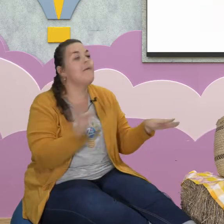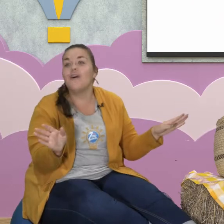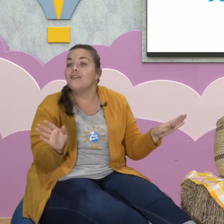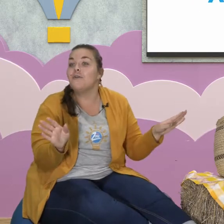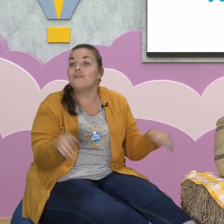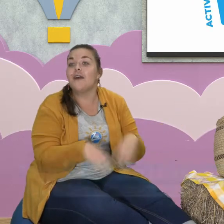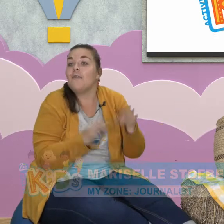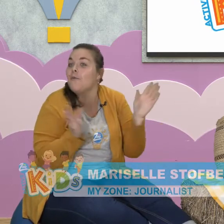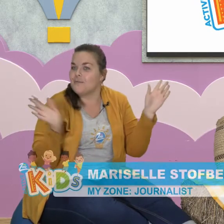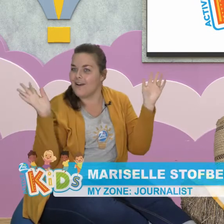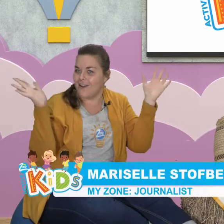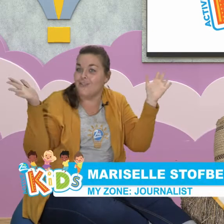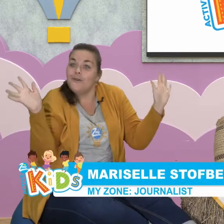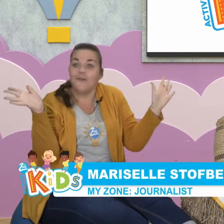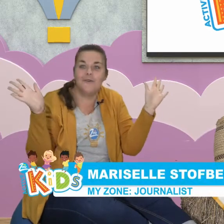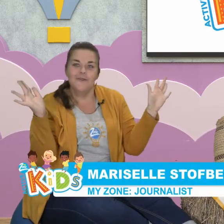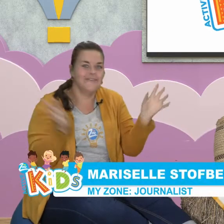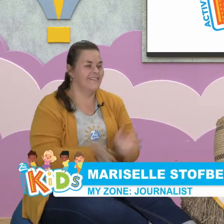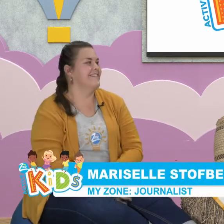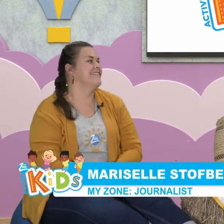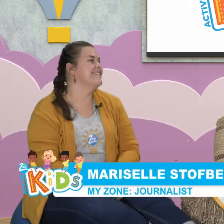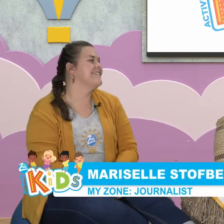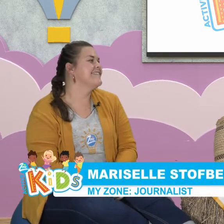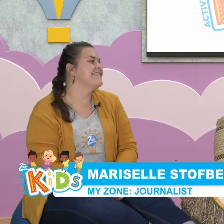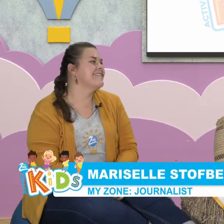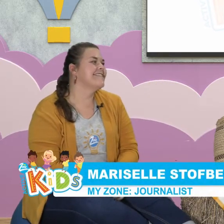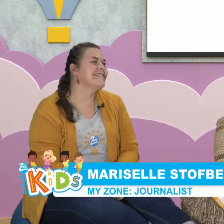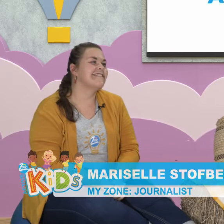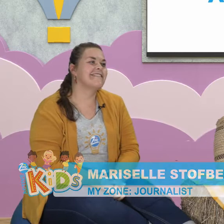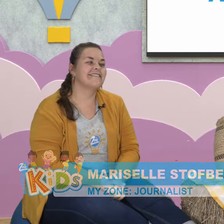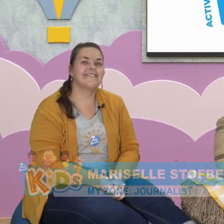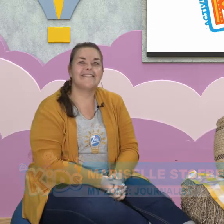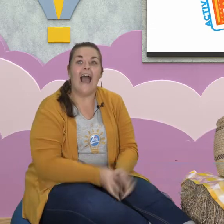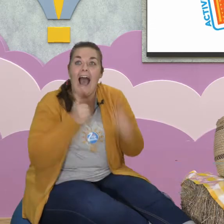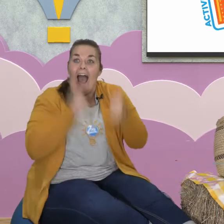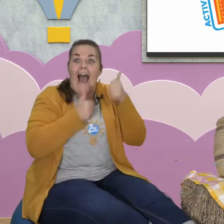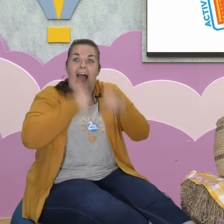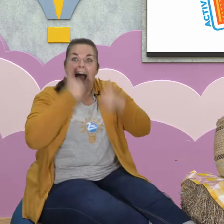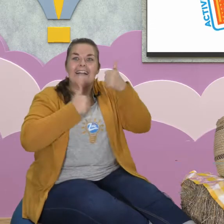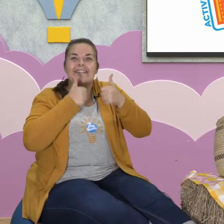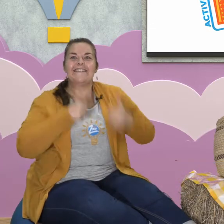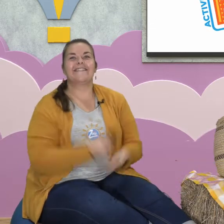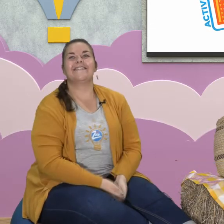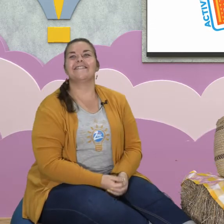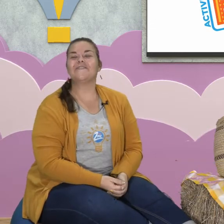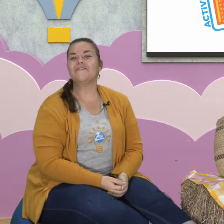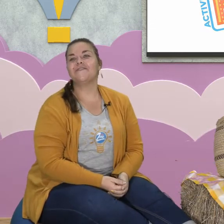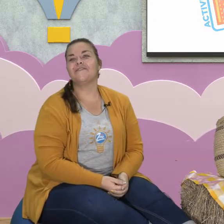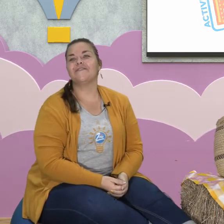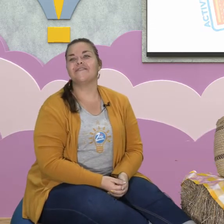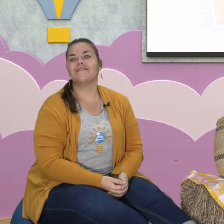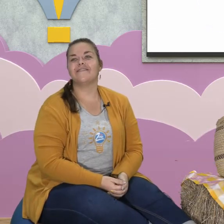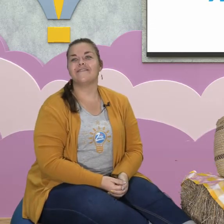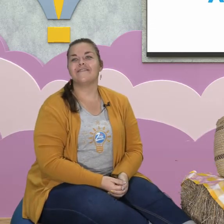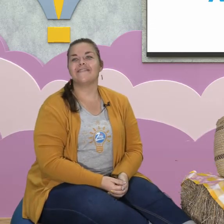who we're going to talk to, and what we're going to do. Yes, so get your booklets, pens, and crayons ready, because it's time for Book 9, Lesson